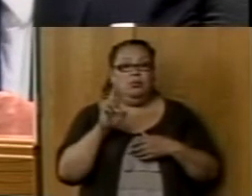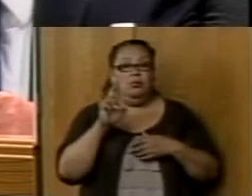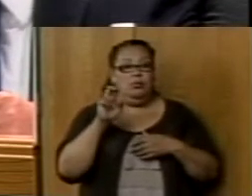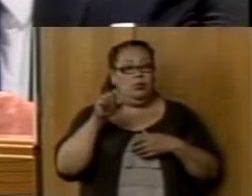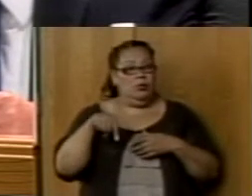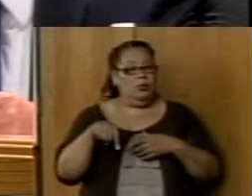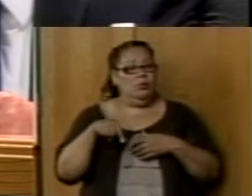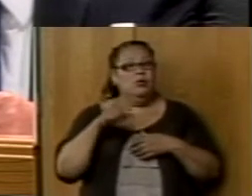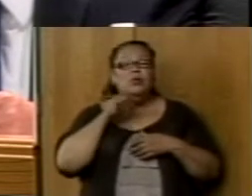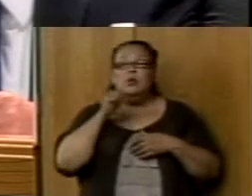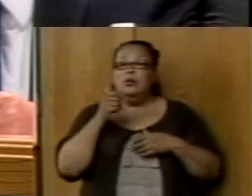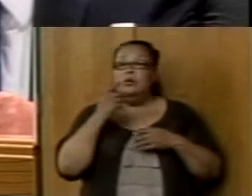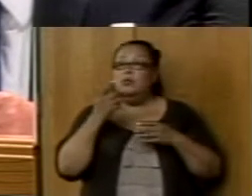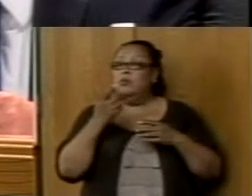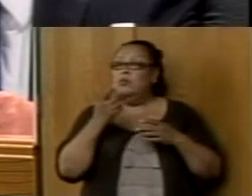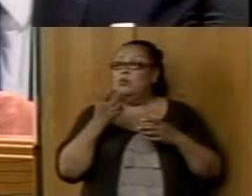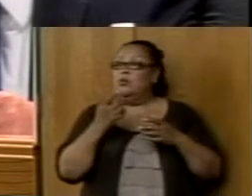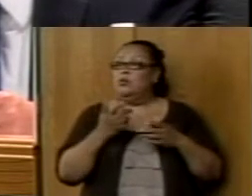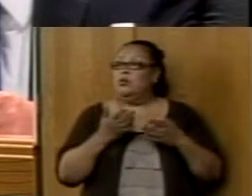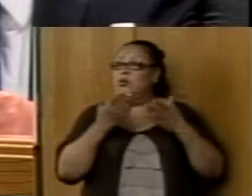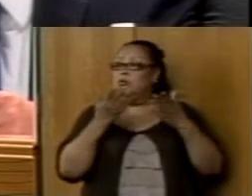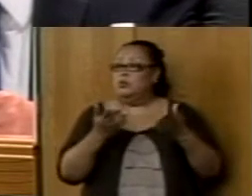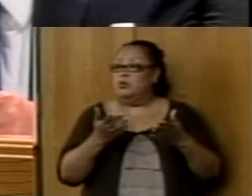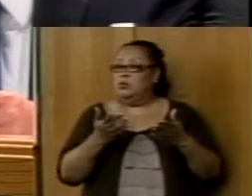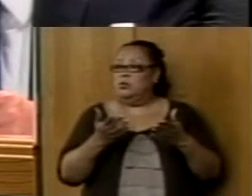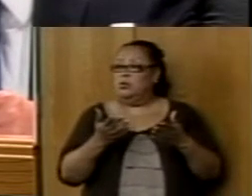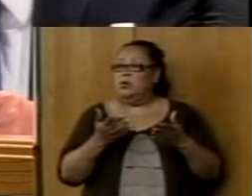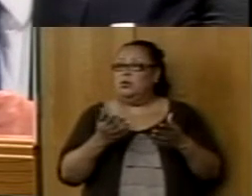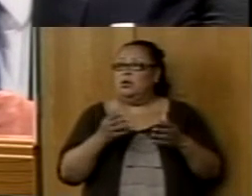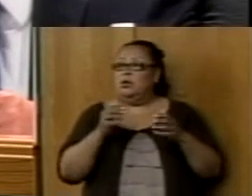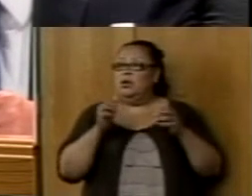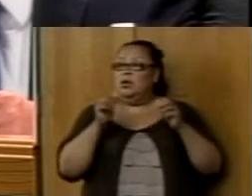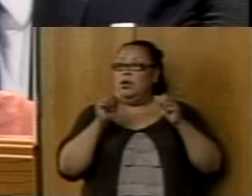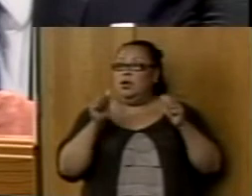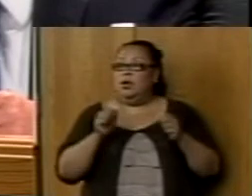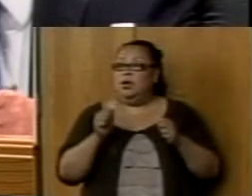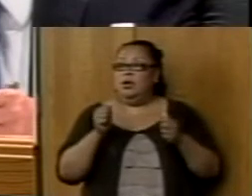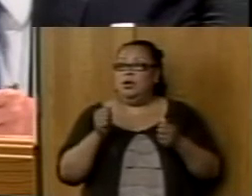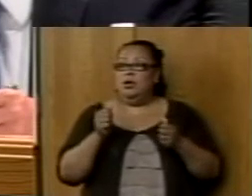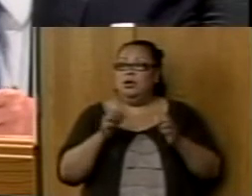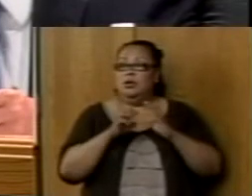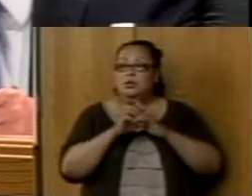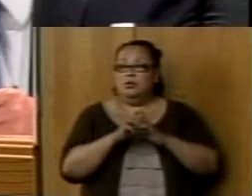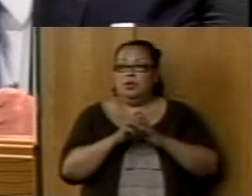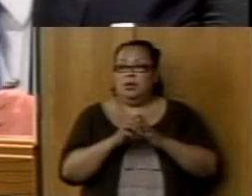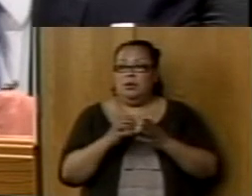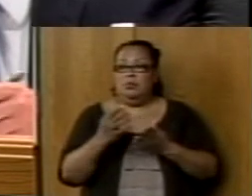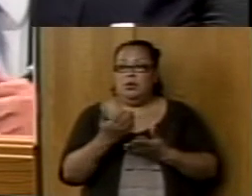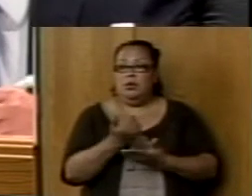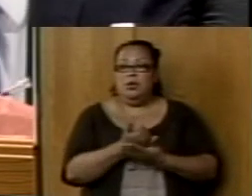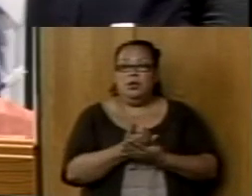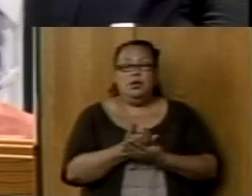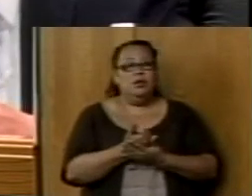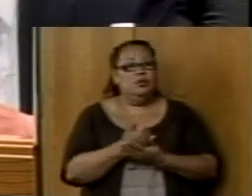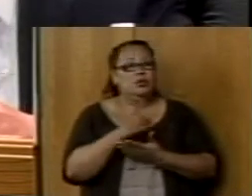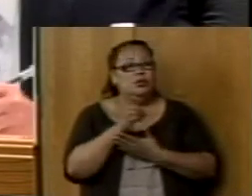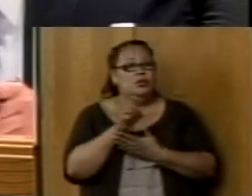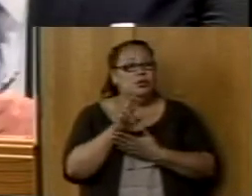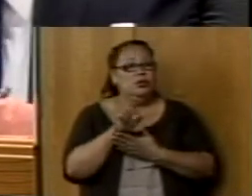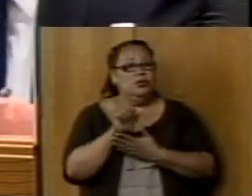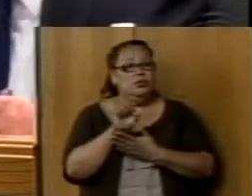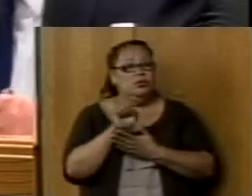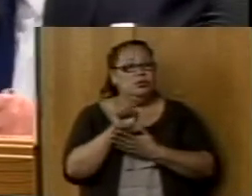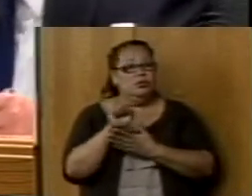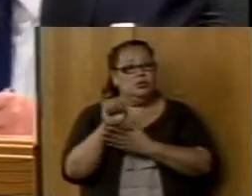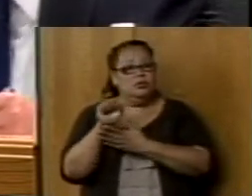13-016, annual RFQ for Texas Consulting Firm to provide indoor air quality sample collection analysis. I'll open the floor for discussion. Dr. Saavedra.